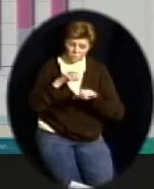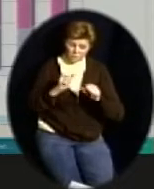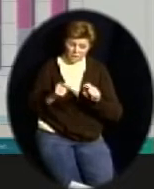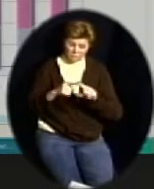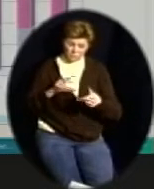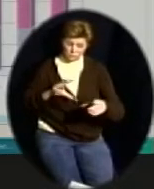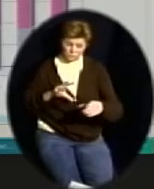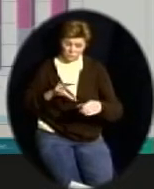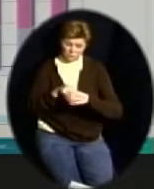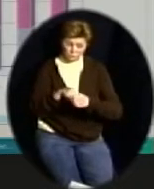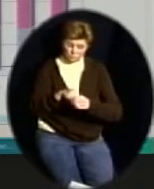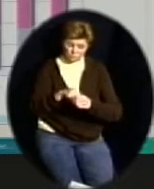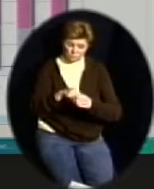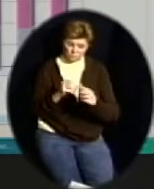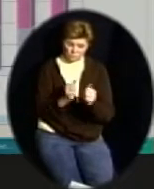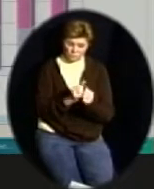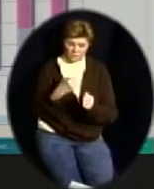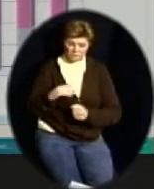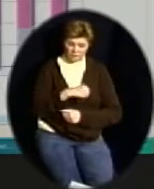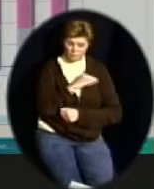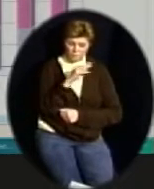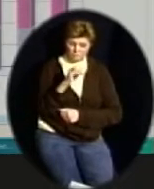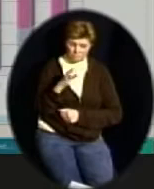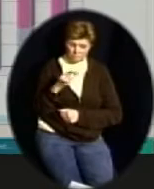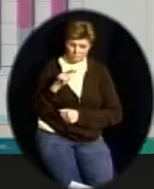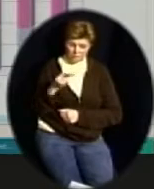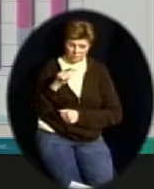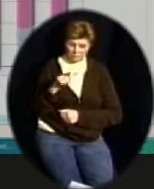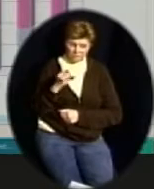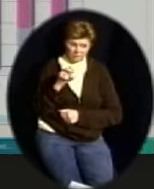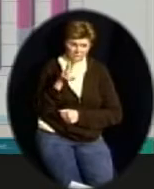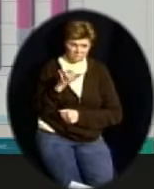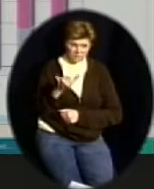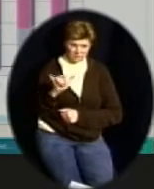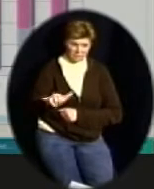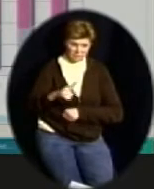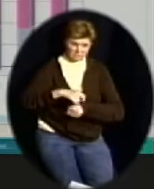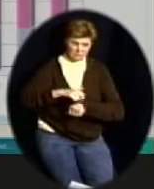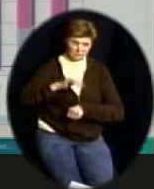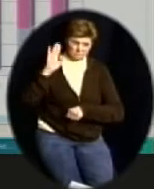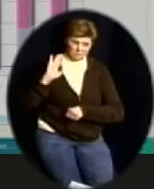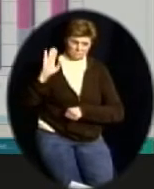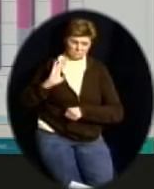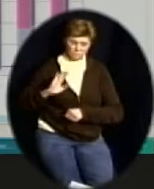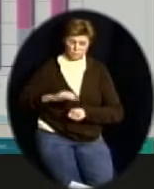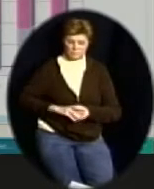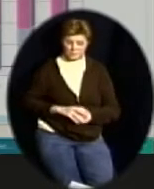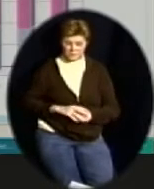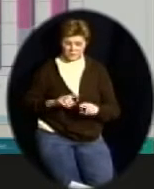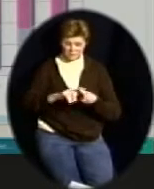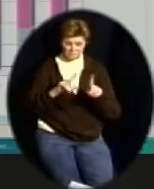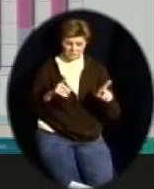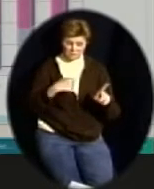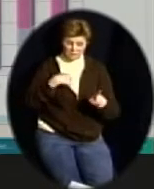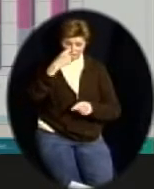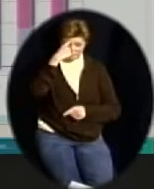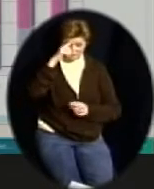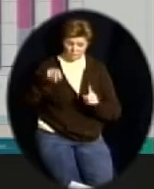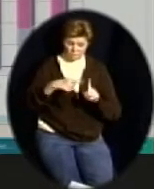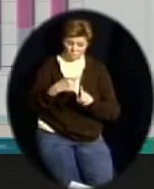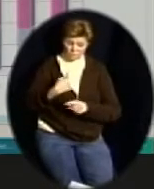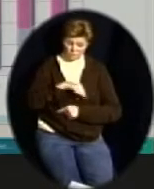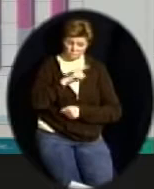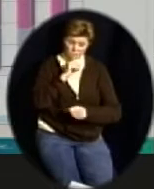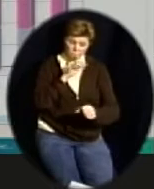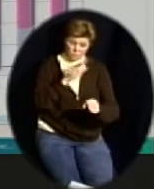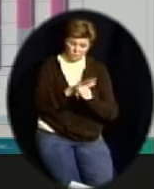actually having some reductions. Now, there are obviously some other factors that are taken in consideration there. But I think when we make a promise to